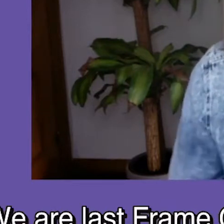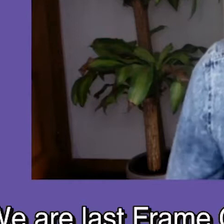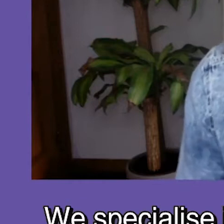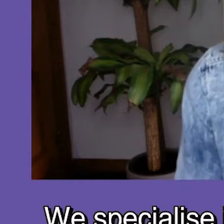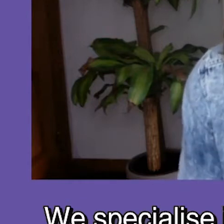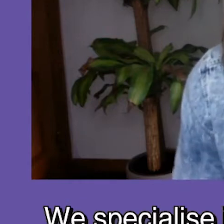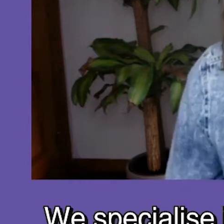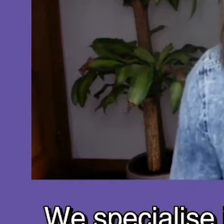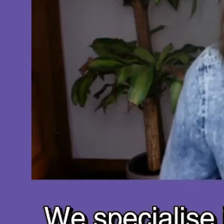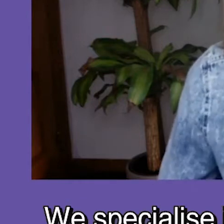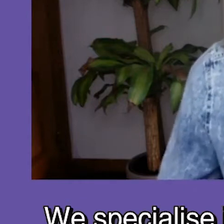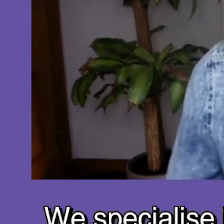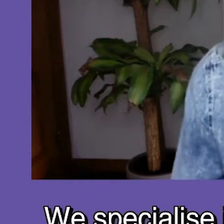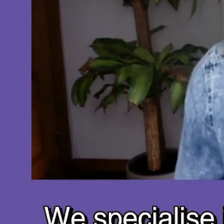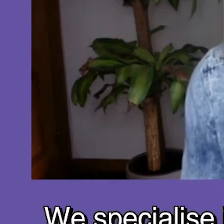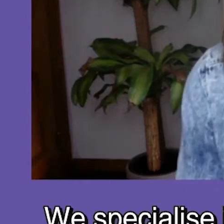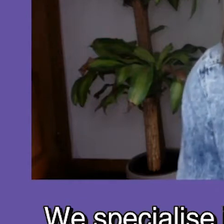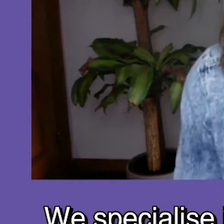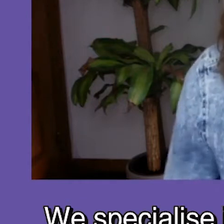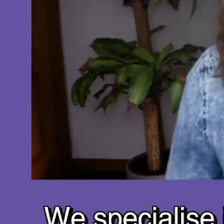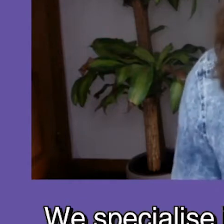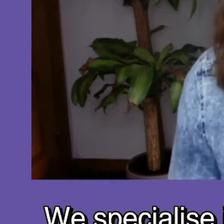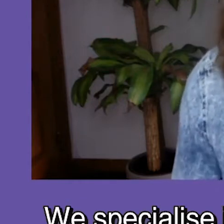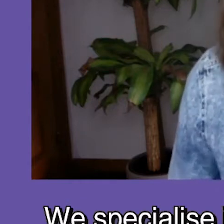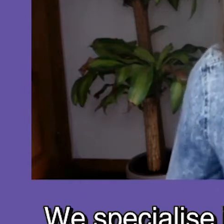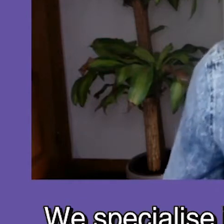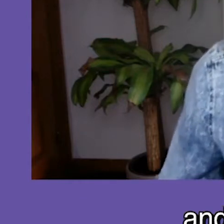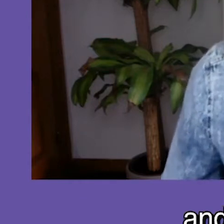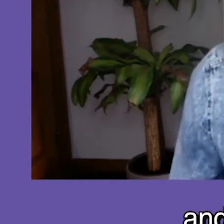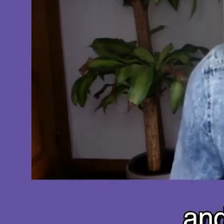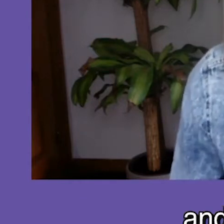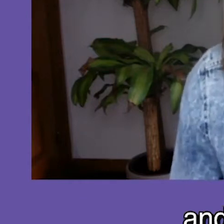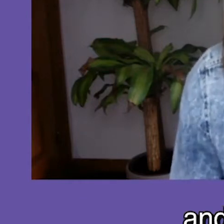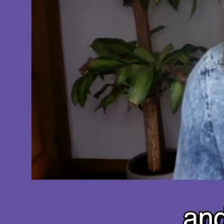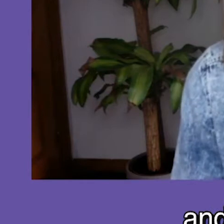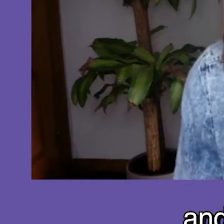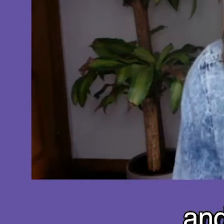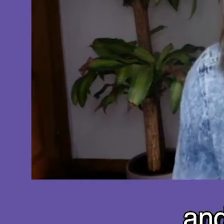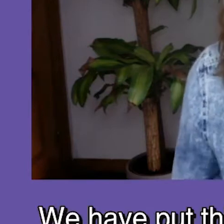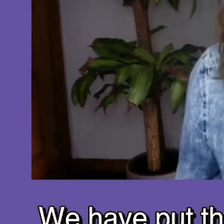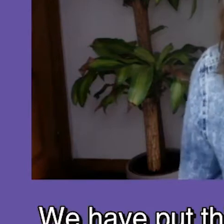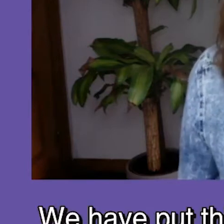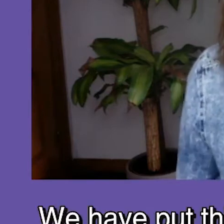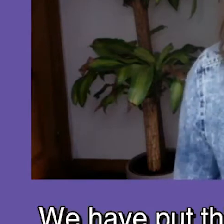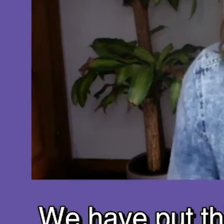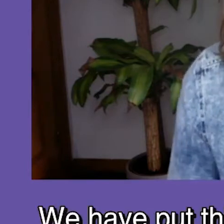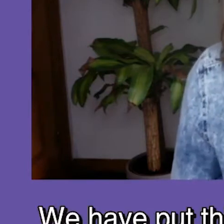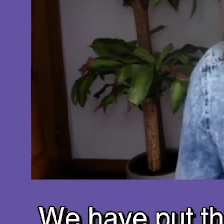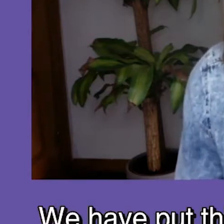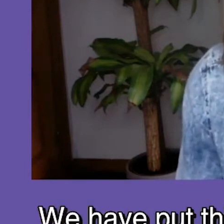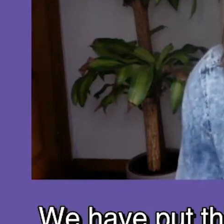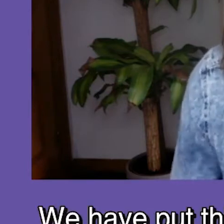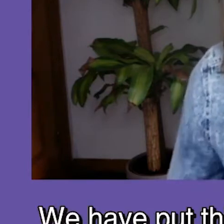we specialise in highlighting and showcasing the work of women and LGBTQ plus filmmakers. We have put this festival together